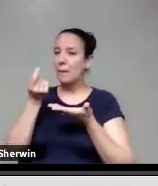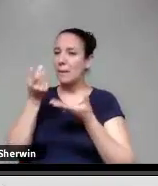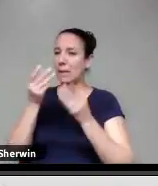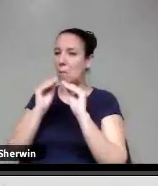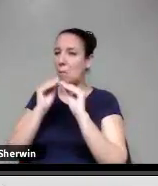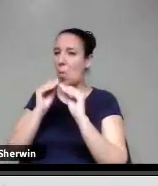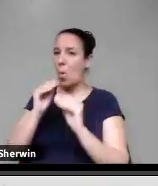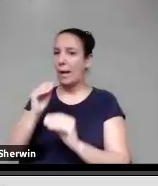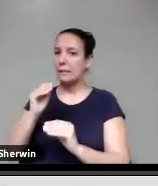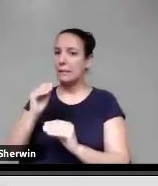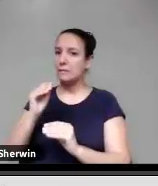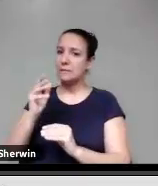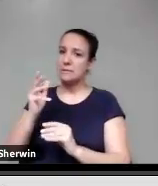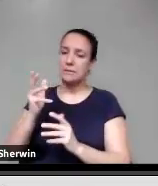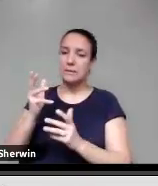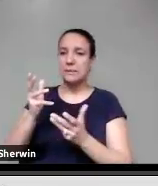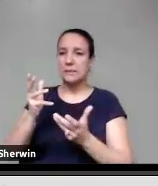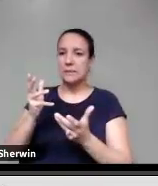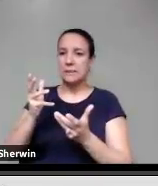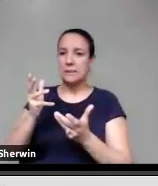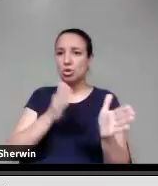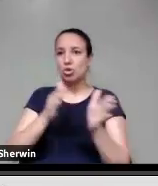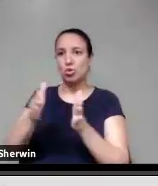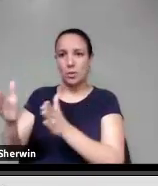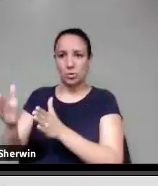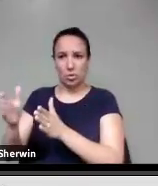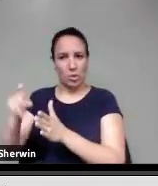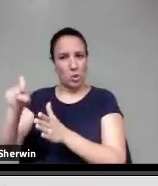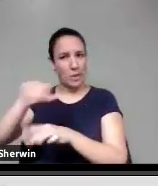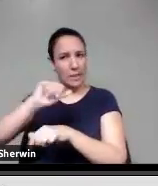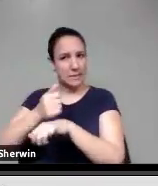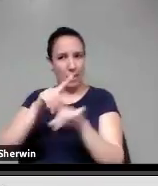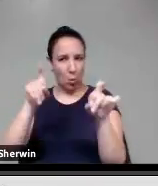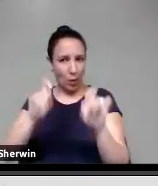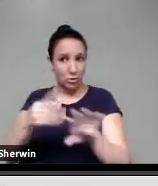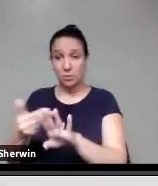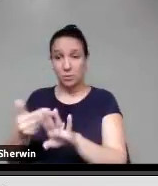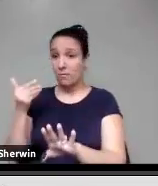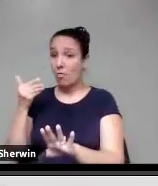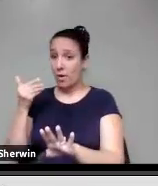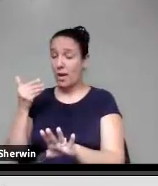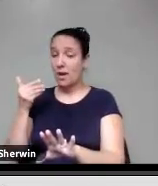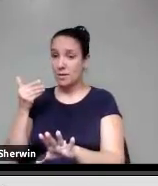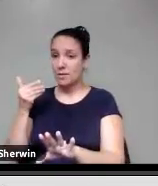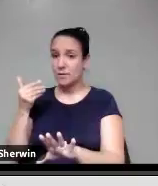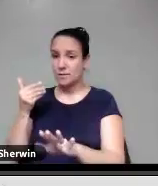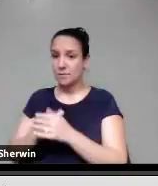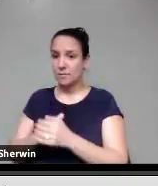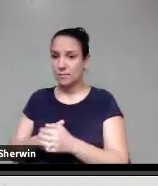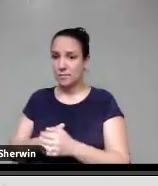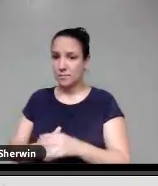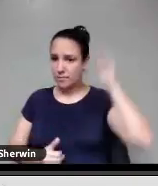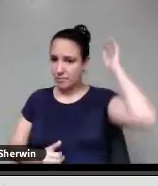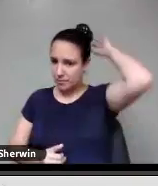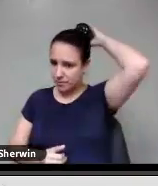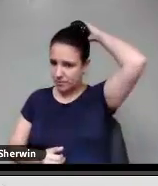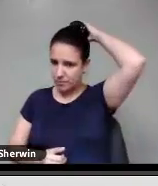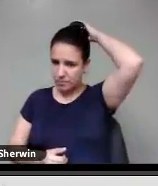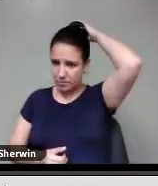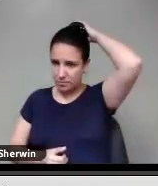and of course always have some things prepared as far as questions you have for them and so forth. Lynn said face-to-face works